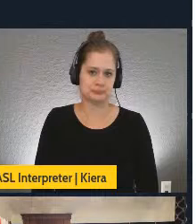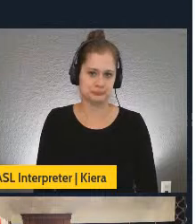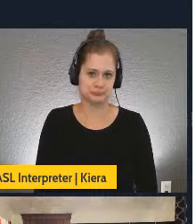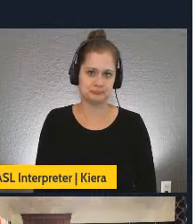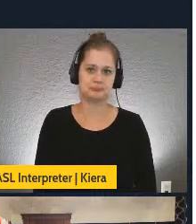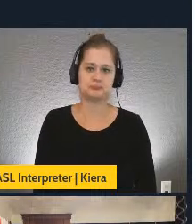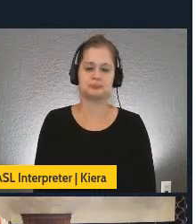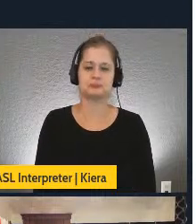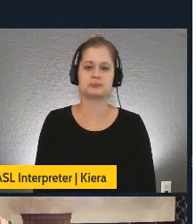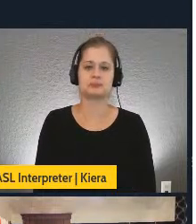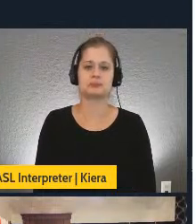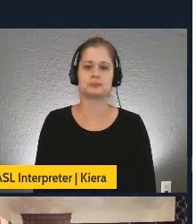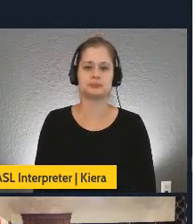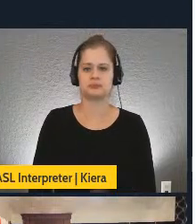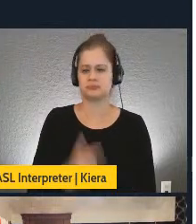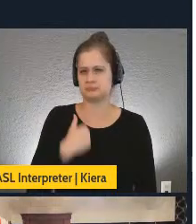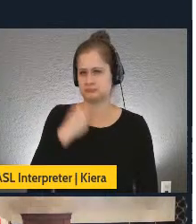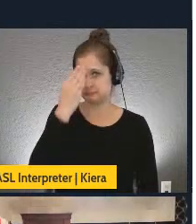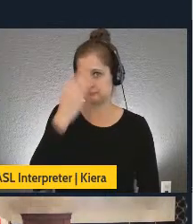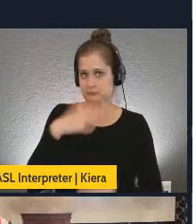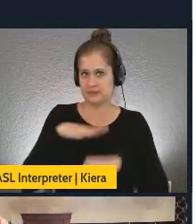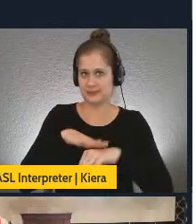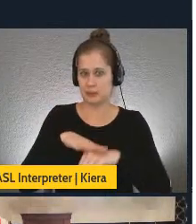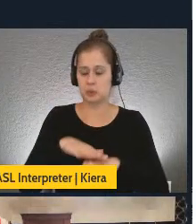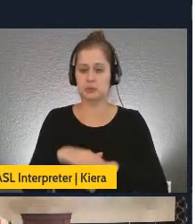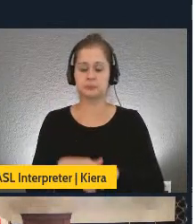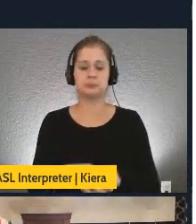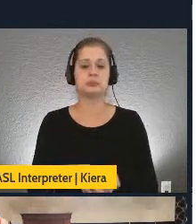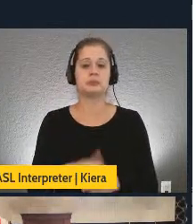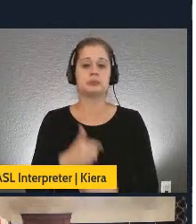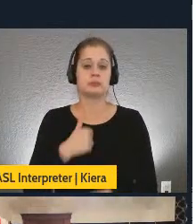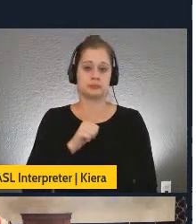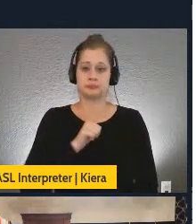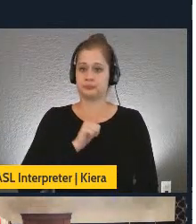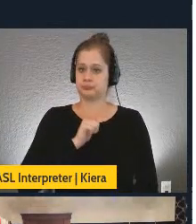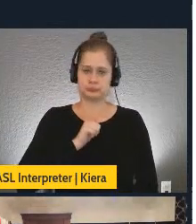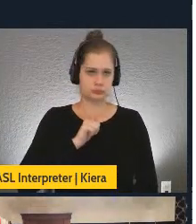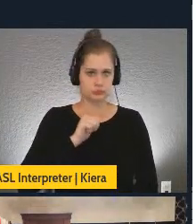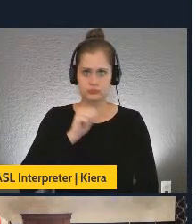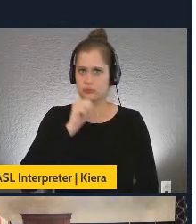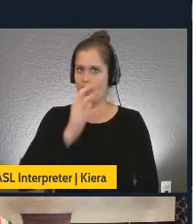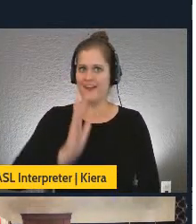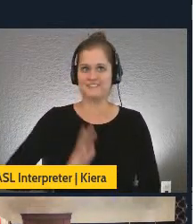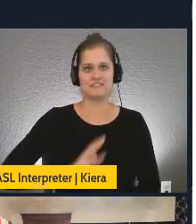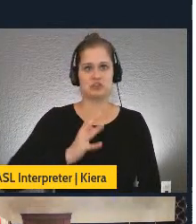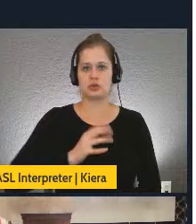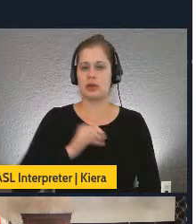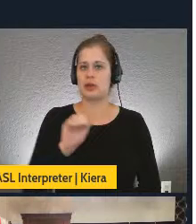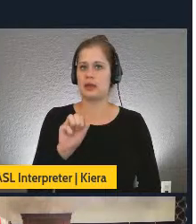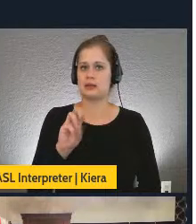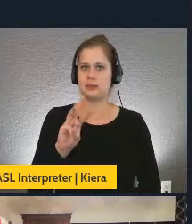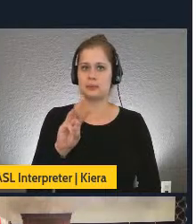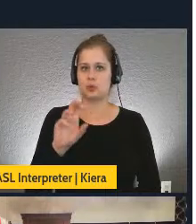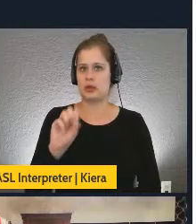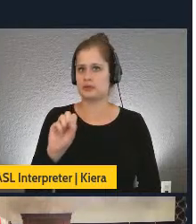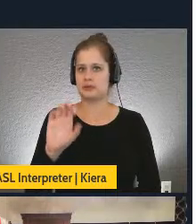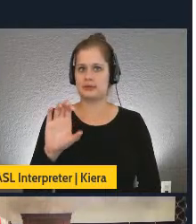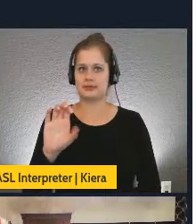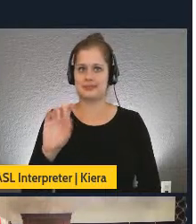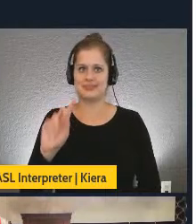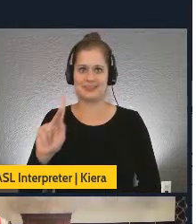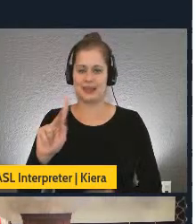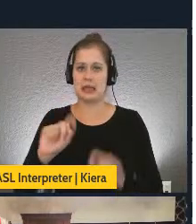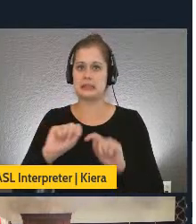little disclaimer. So I am not on the official AWS CDK team or